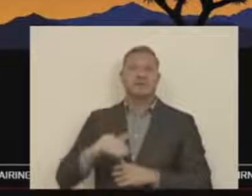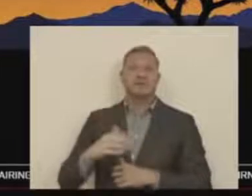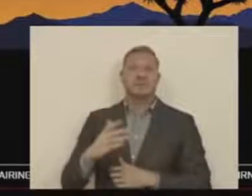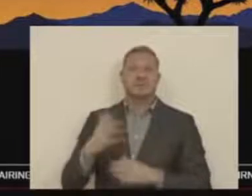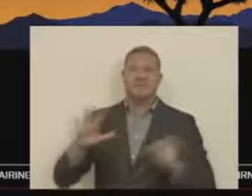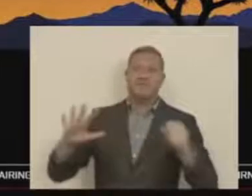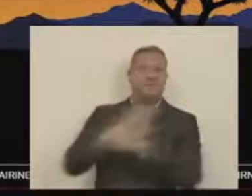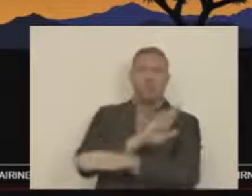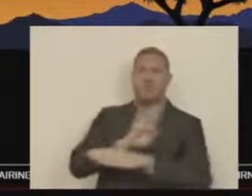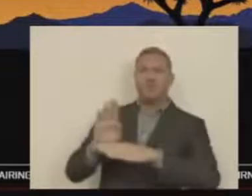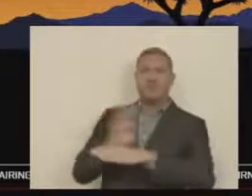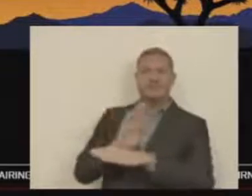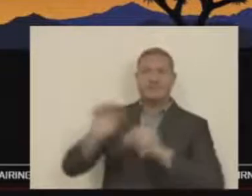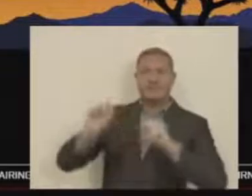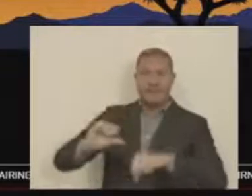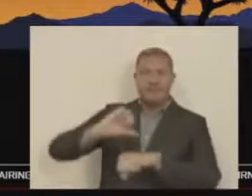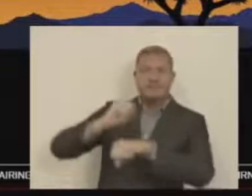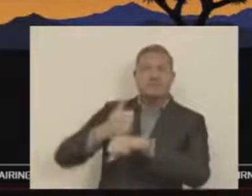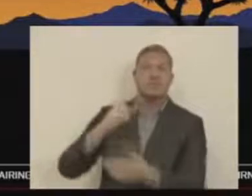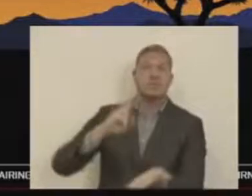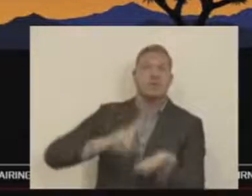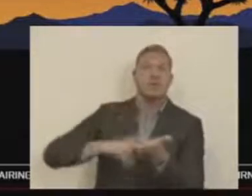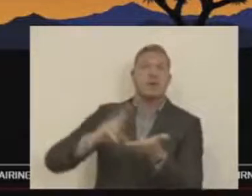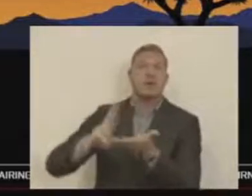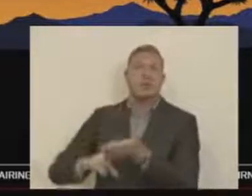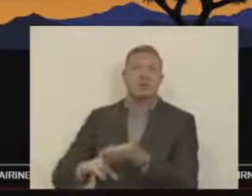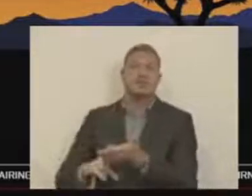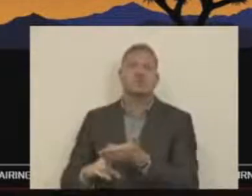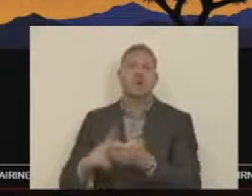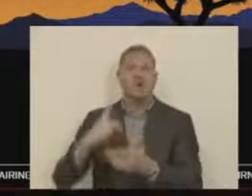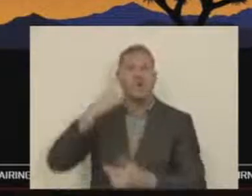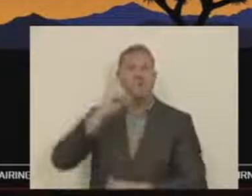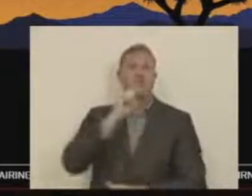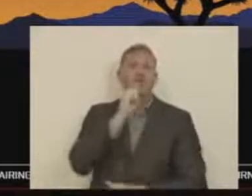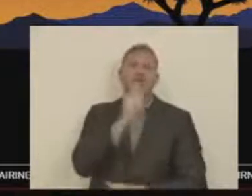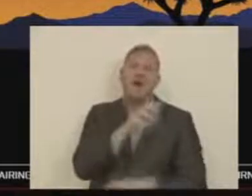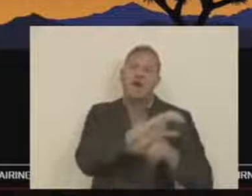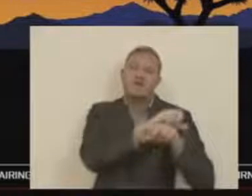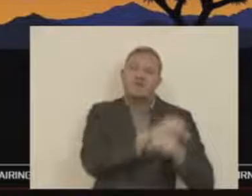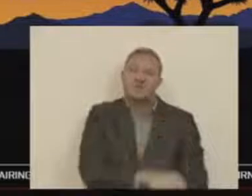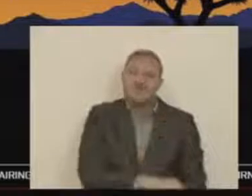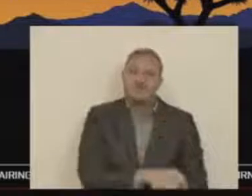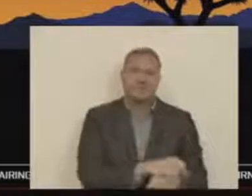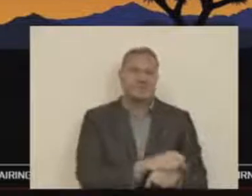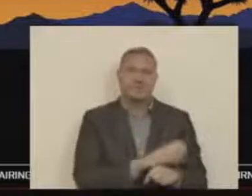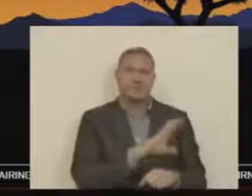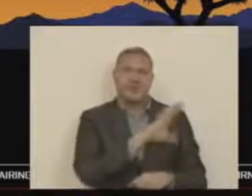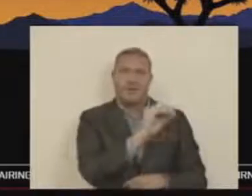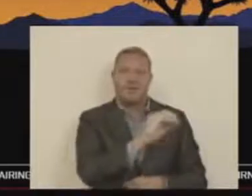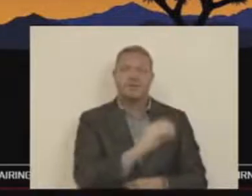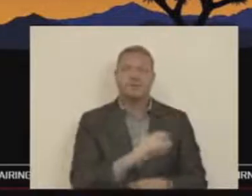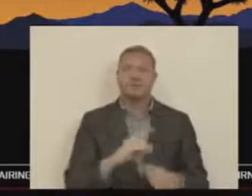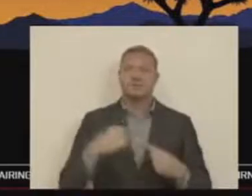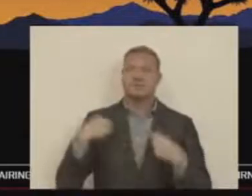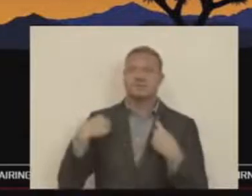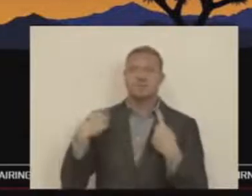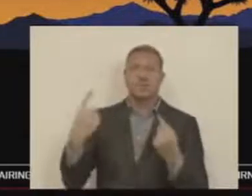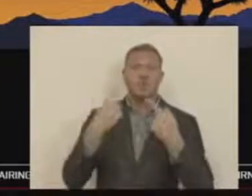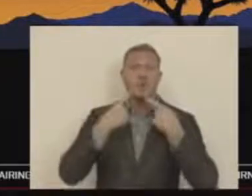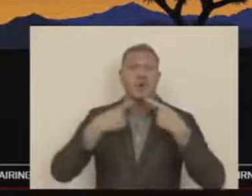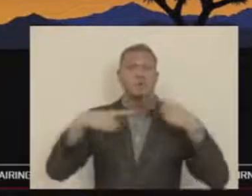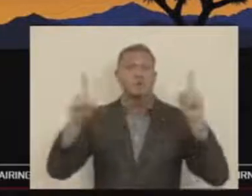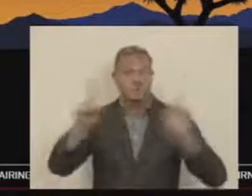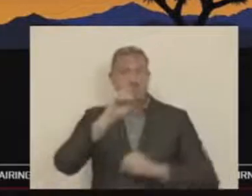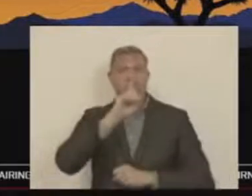a contract or what we call an OTA for non-traditionals. And it's been very successful so far. We actually have